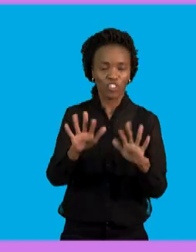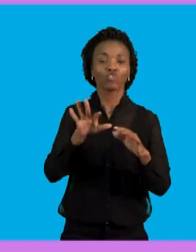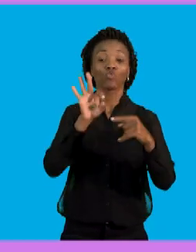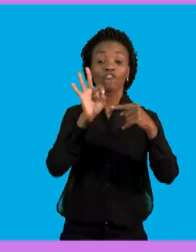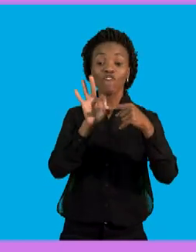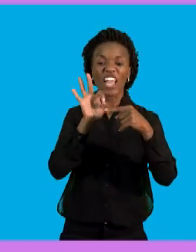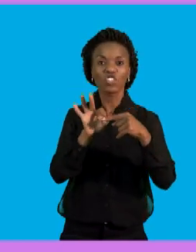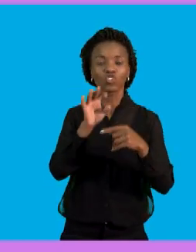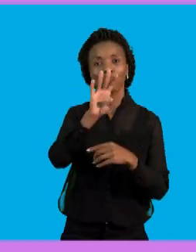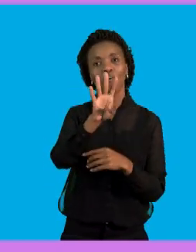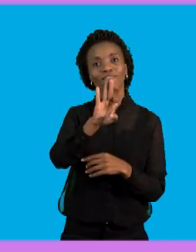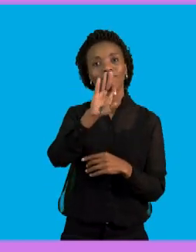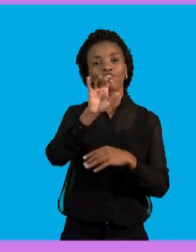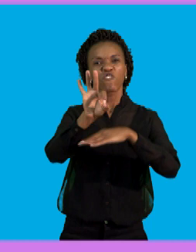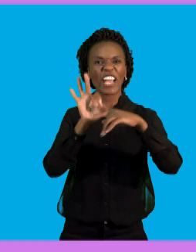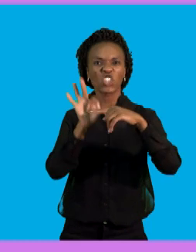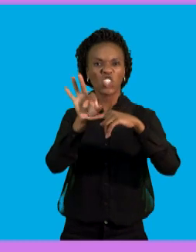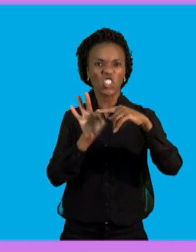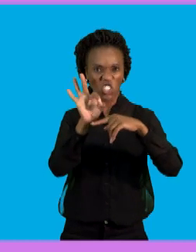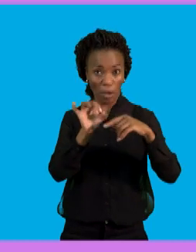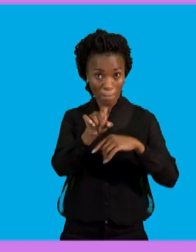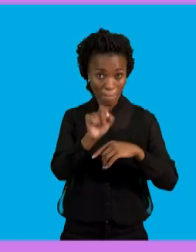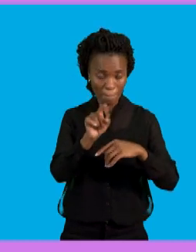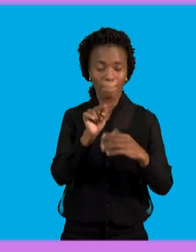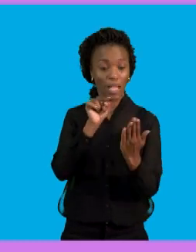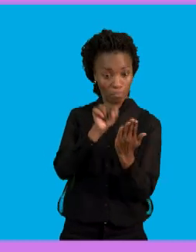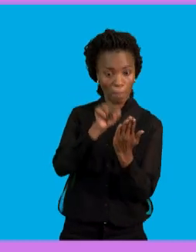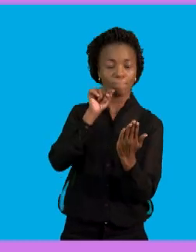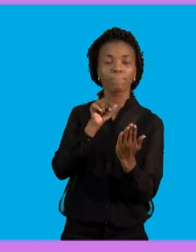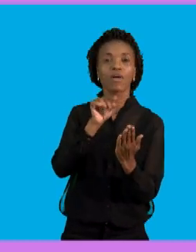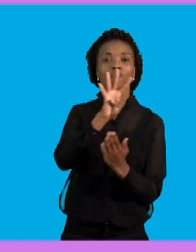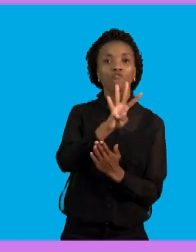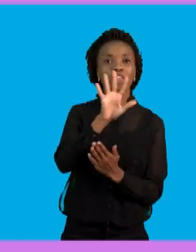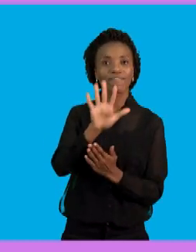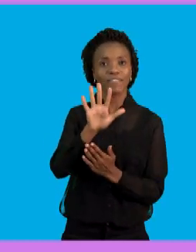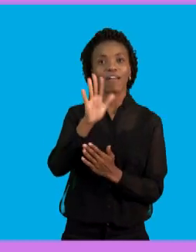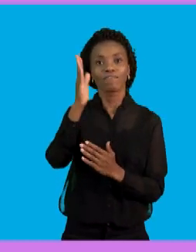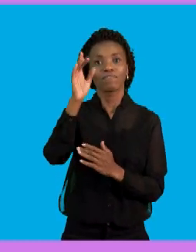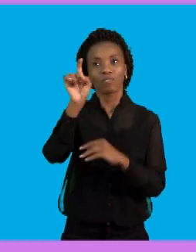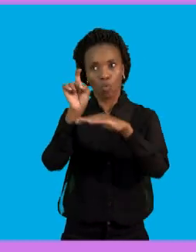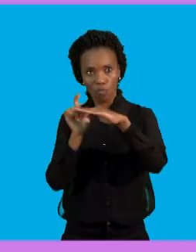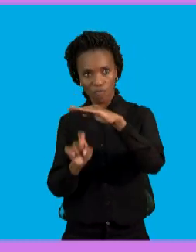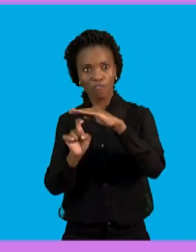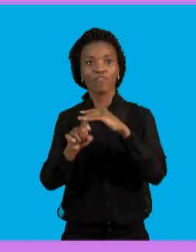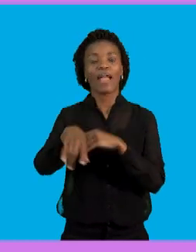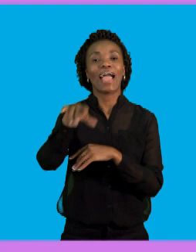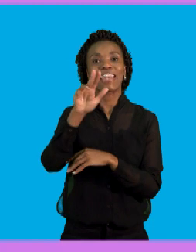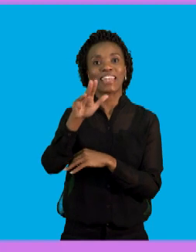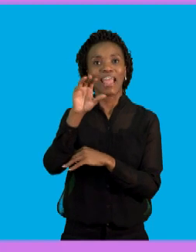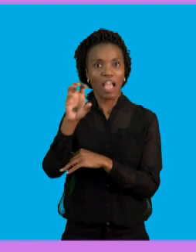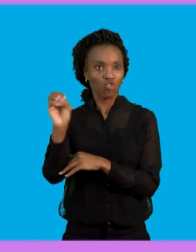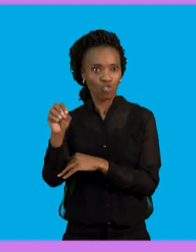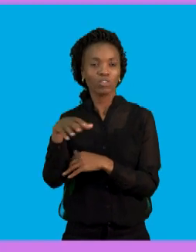When you use your fraction pattern, 45 over 900, it will give you 1 is